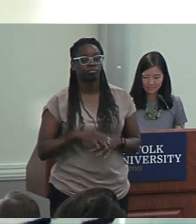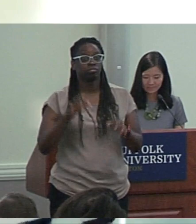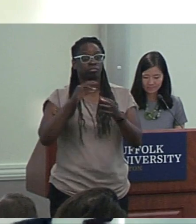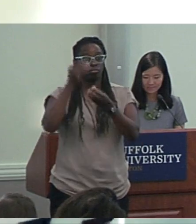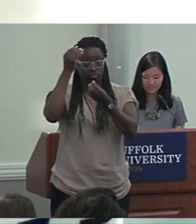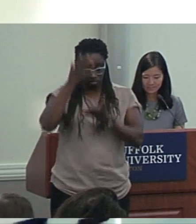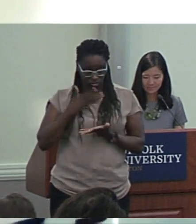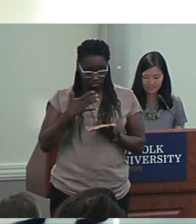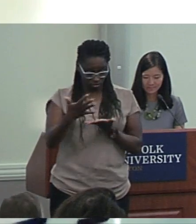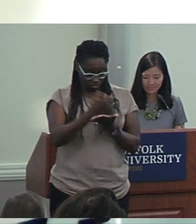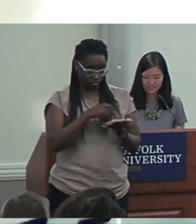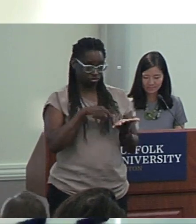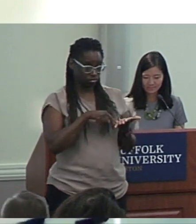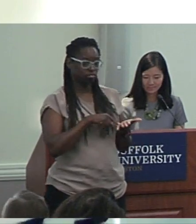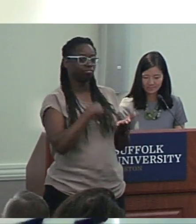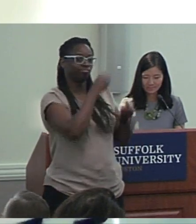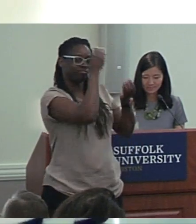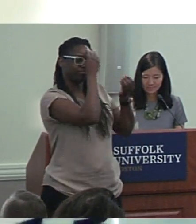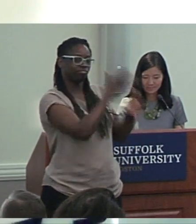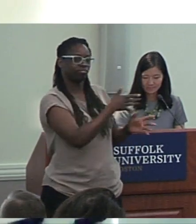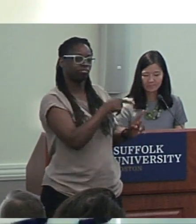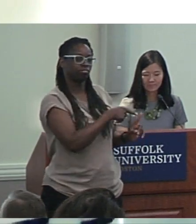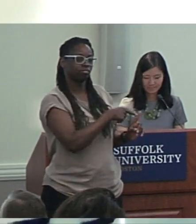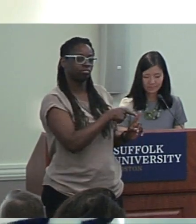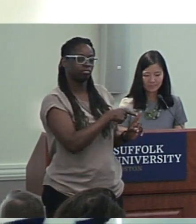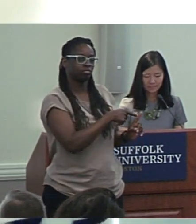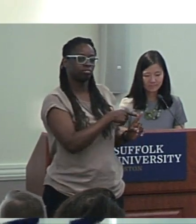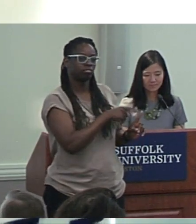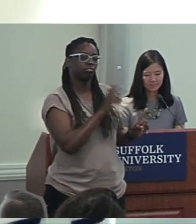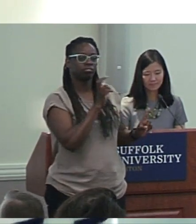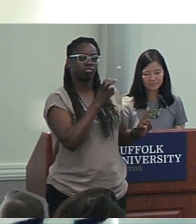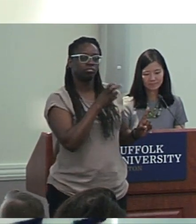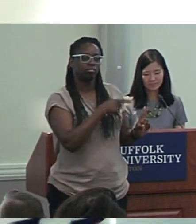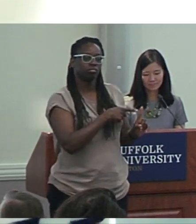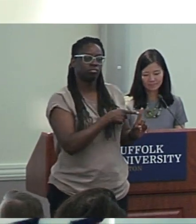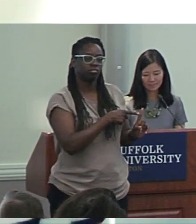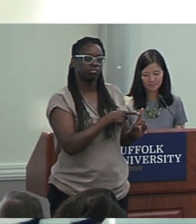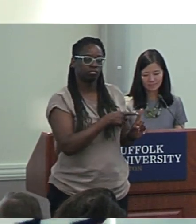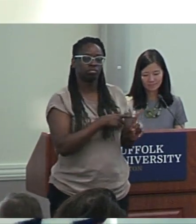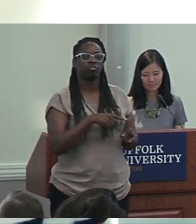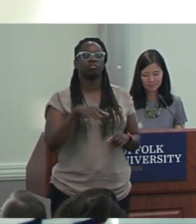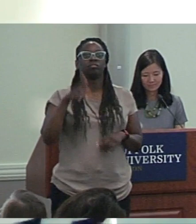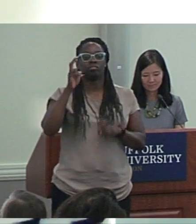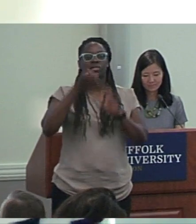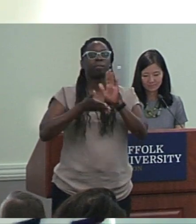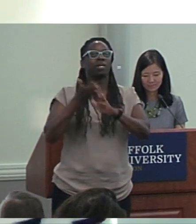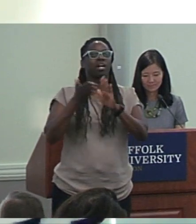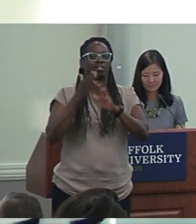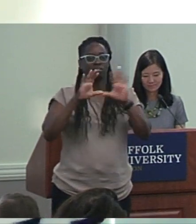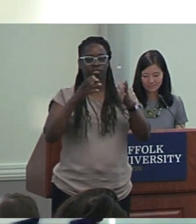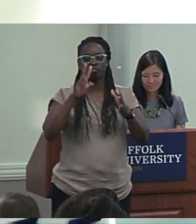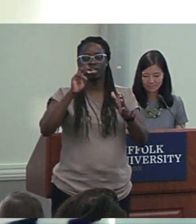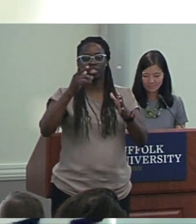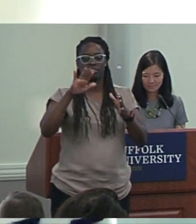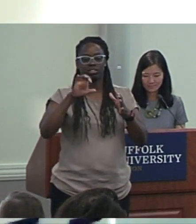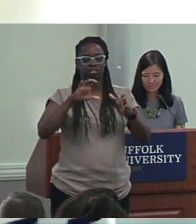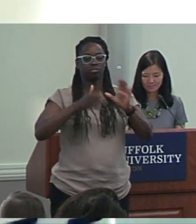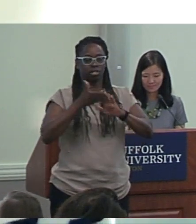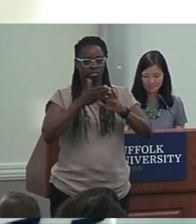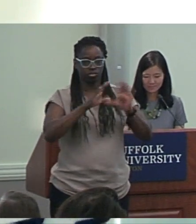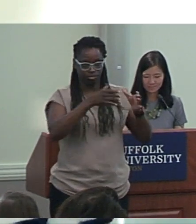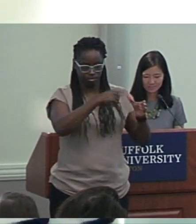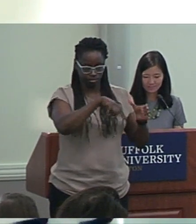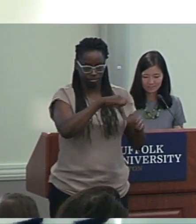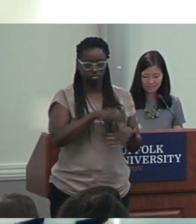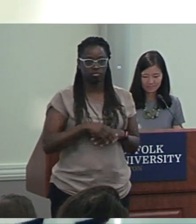to our vehicle maintenance teams, and they will inspect the vehicle and at the end of that night, at the end of the